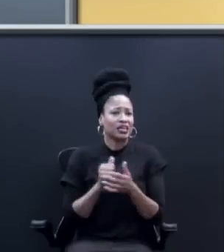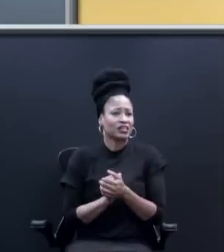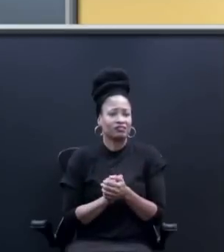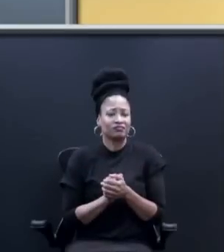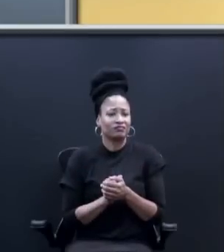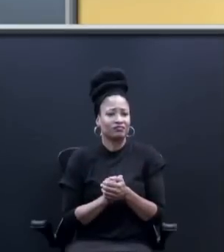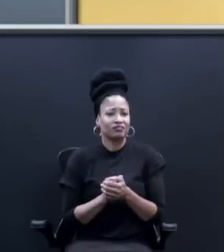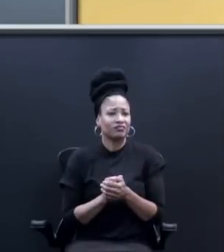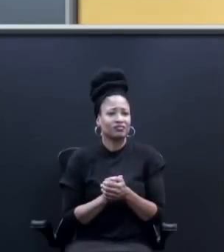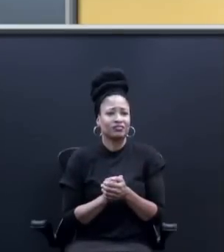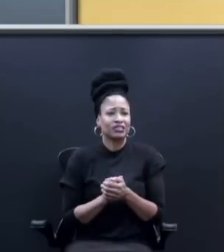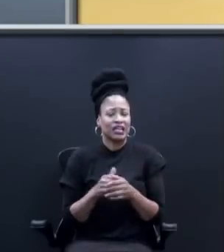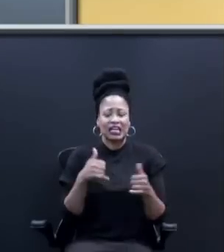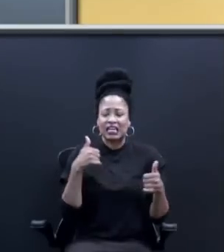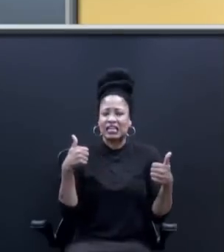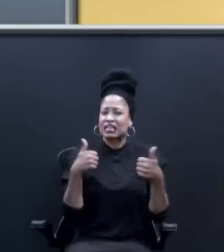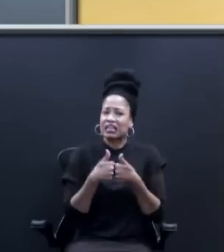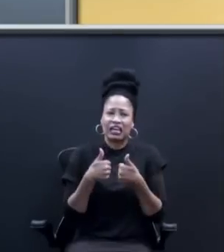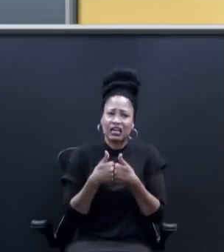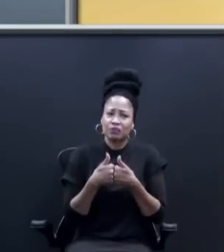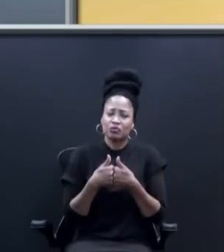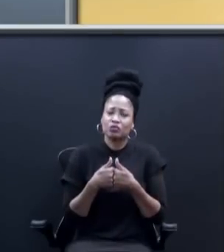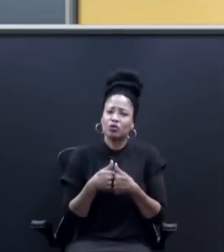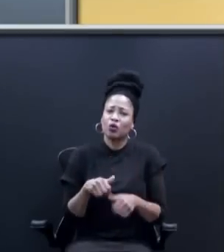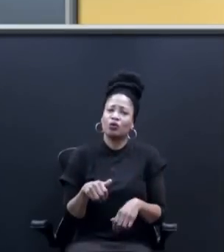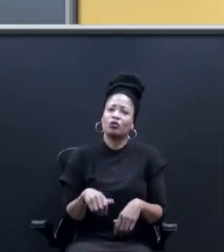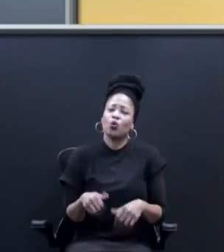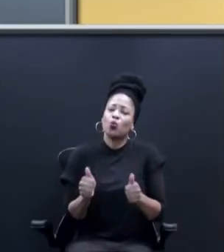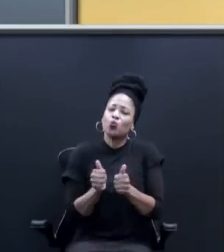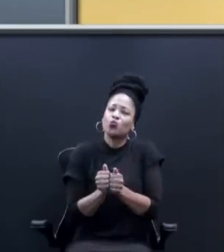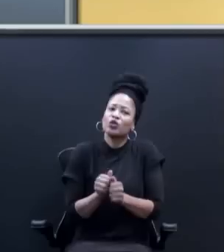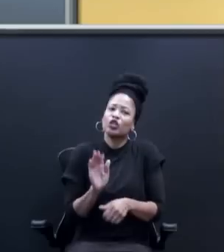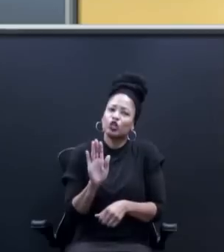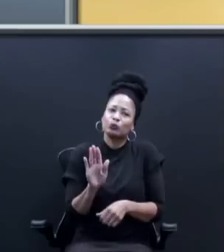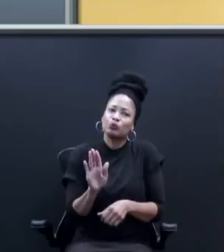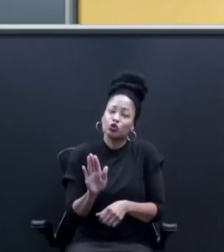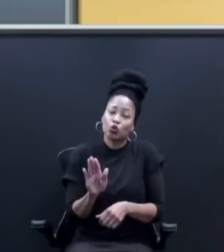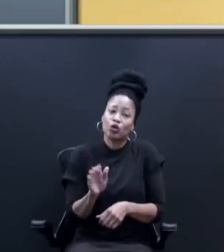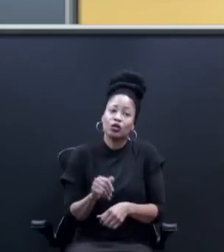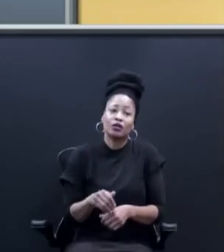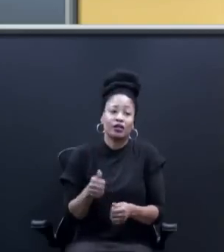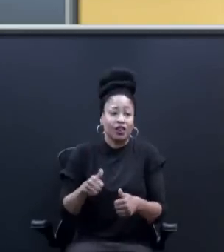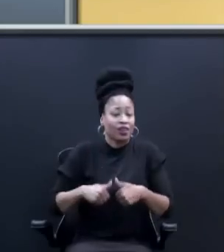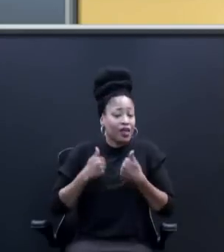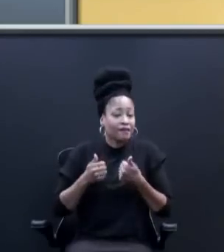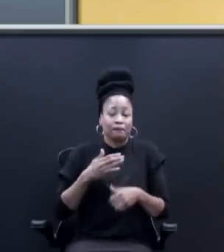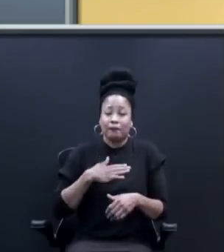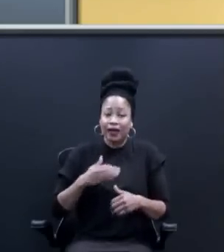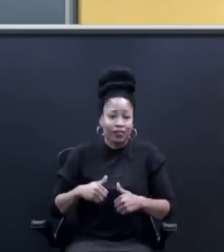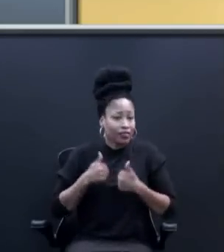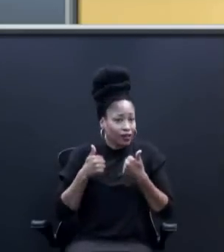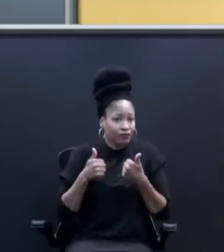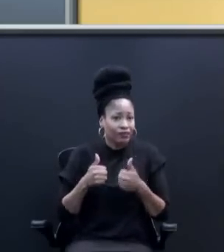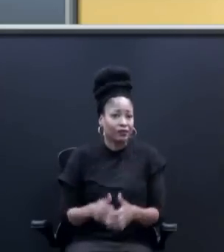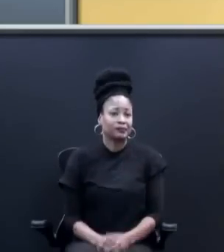But being that we don't have a tomorrow after the Sabbath day, sisters and brothers,